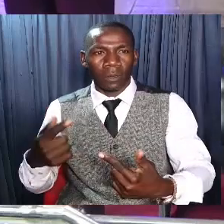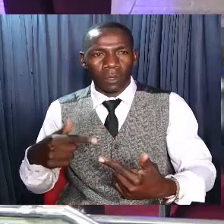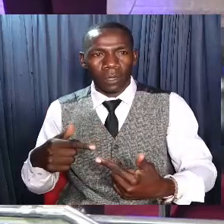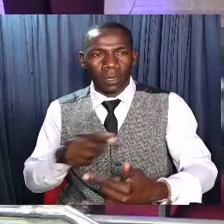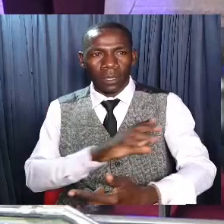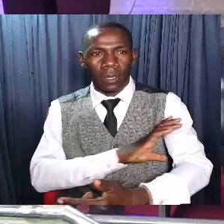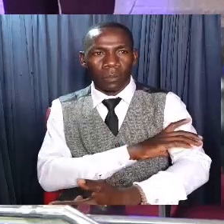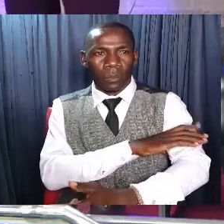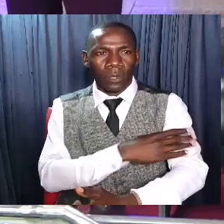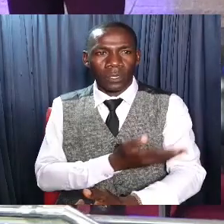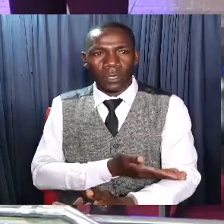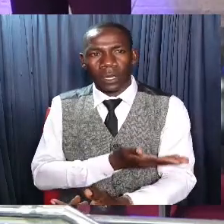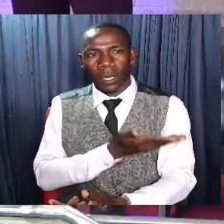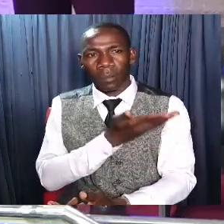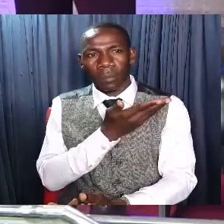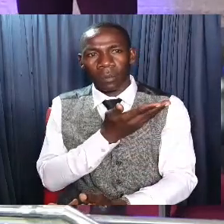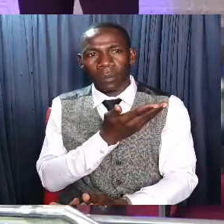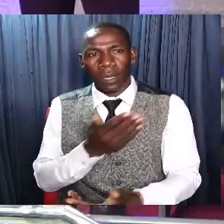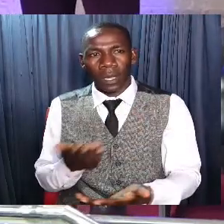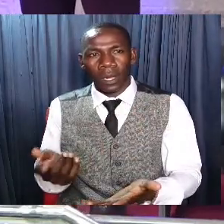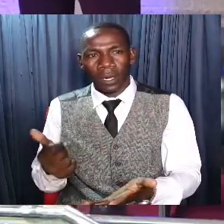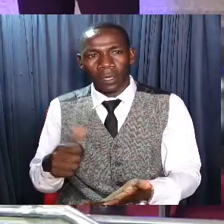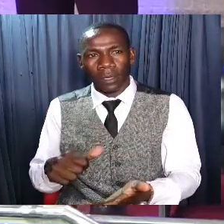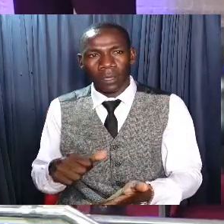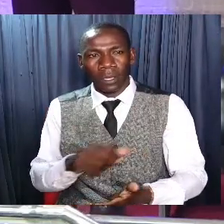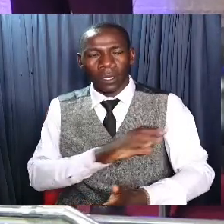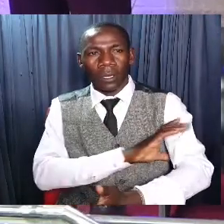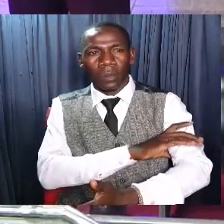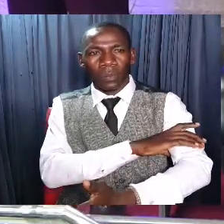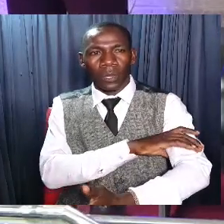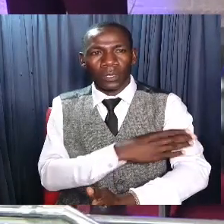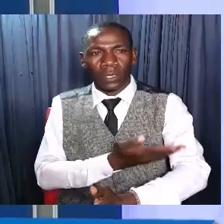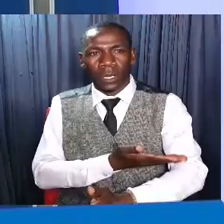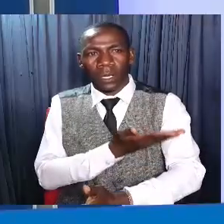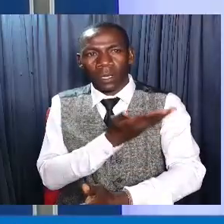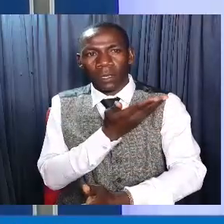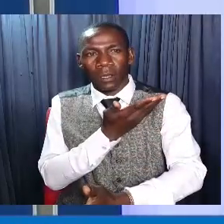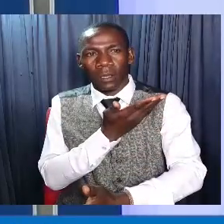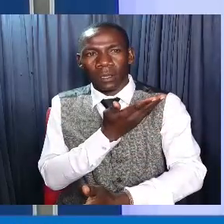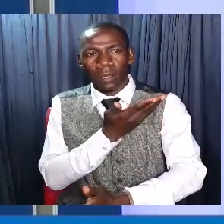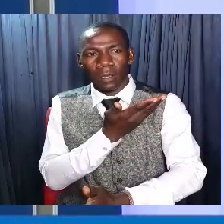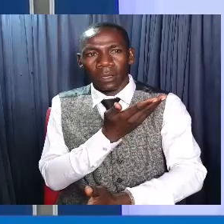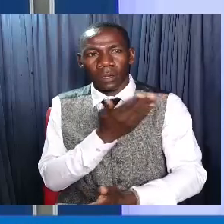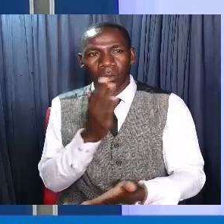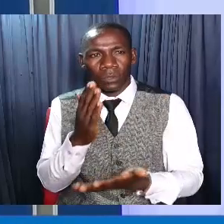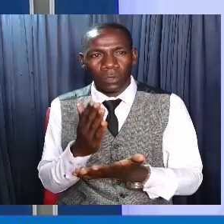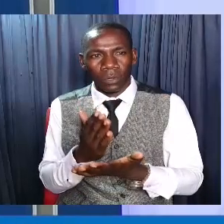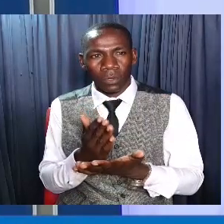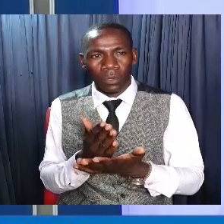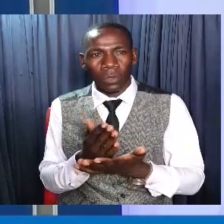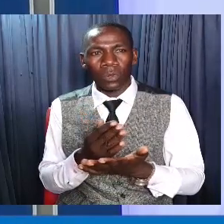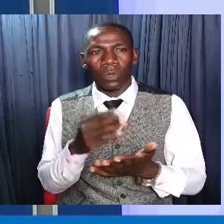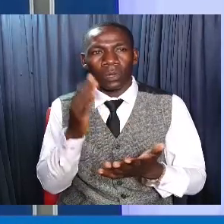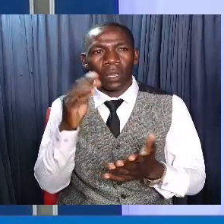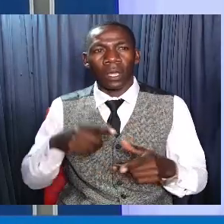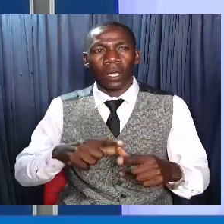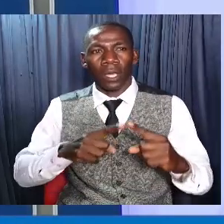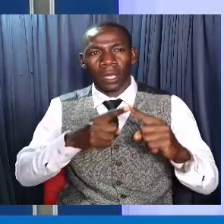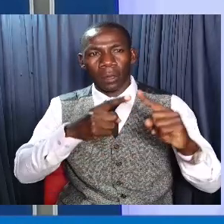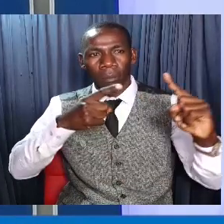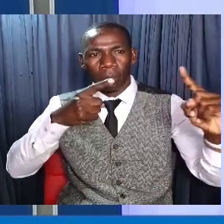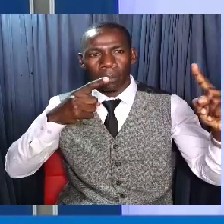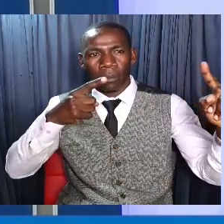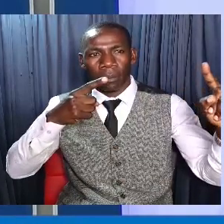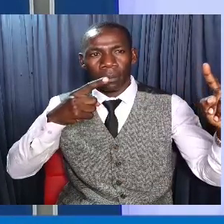one too. Pressure iko juu. The pressure is very Mungine, high. Another one. Pressure iko juu. The pressure is very high. Really? Lengo. The aim was.